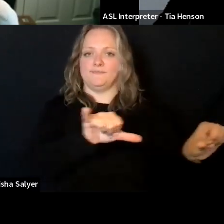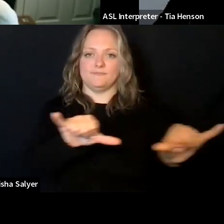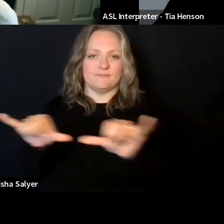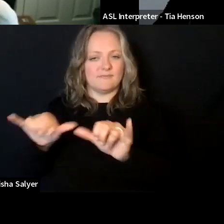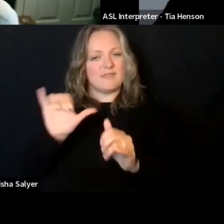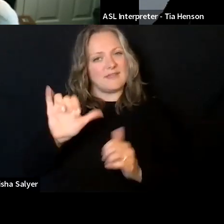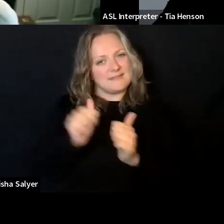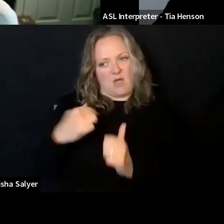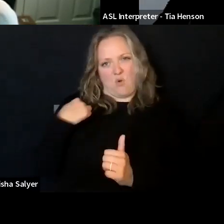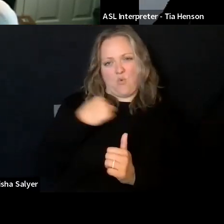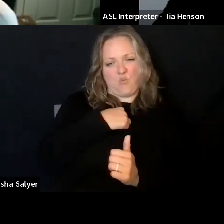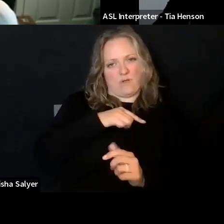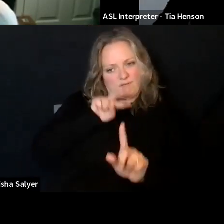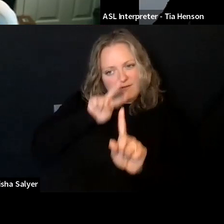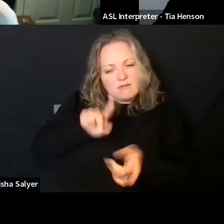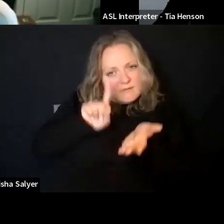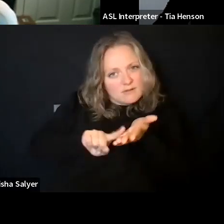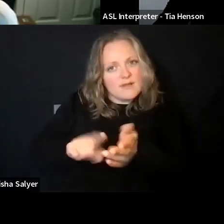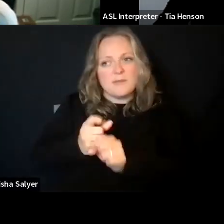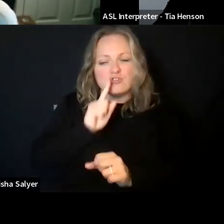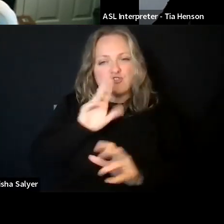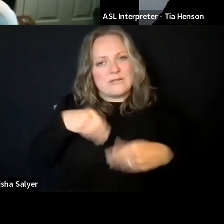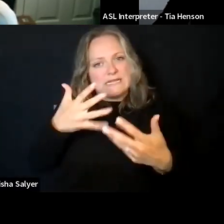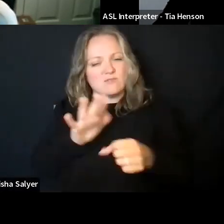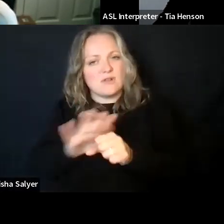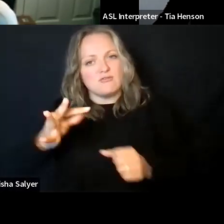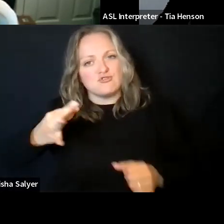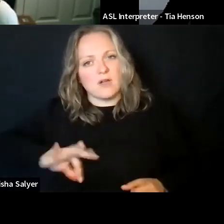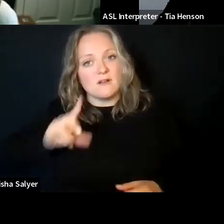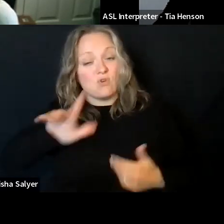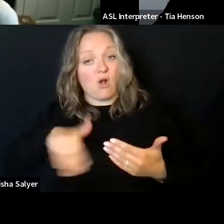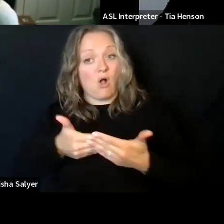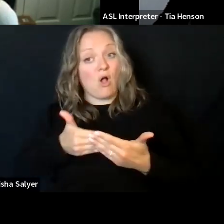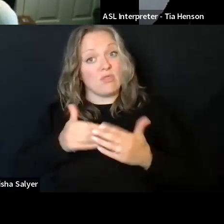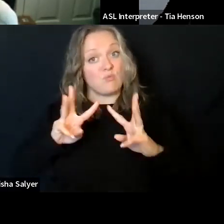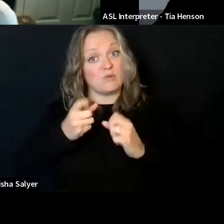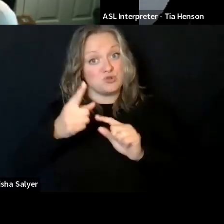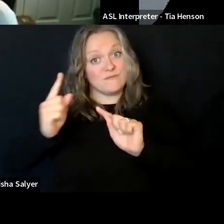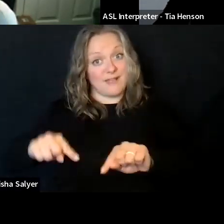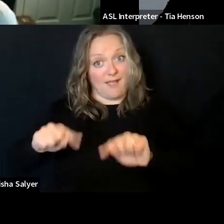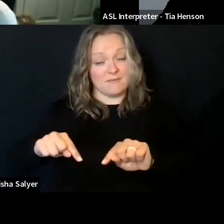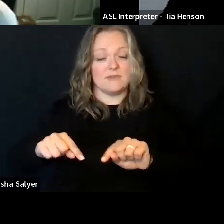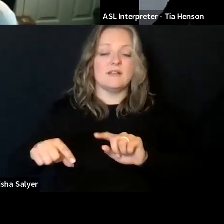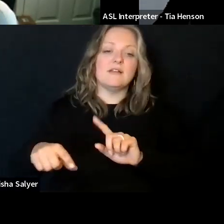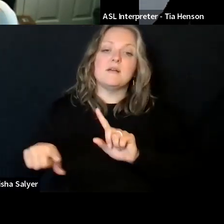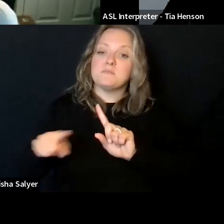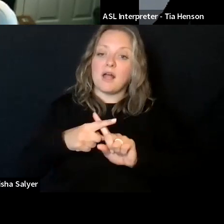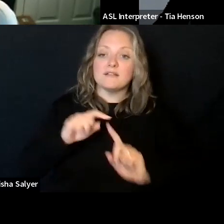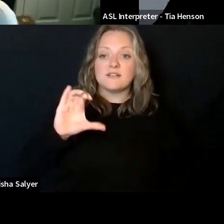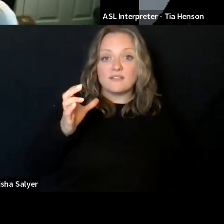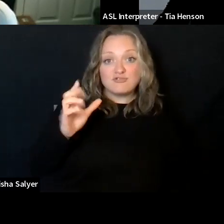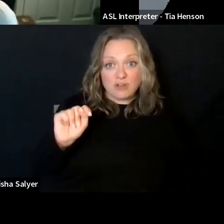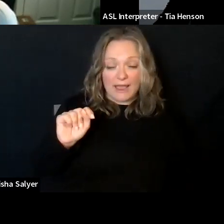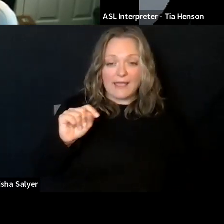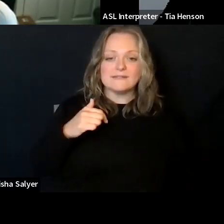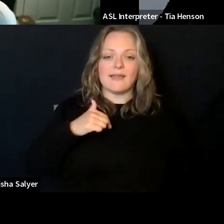you across all sessions to make sure that you get credit for all of your attendance. And also dropped in the chat box, We are